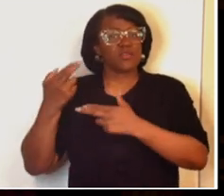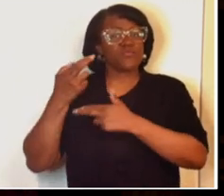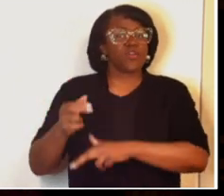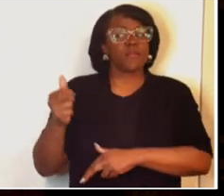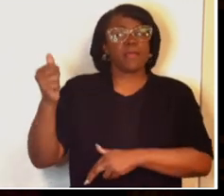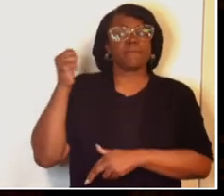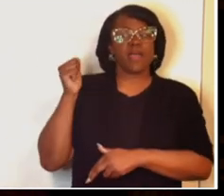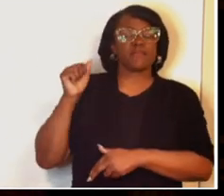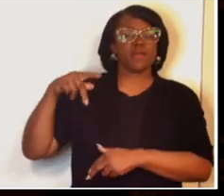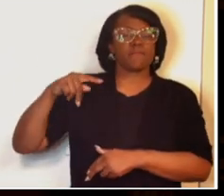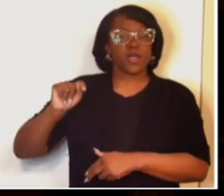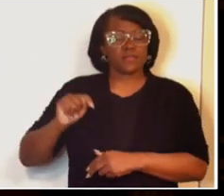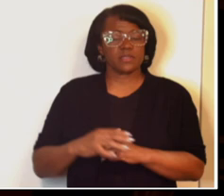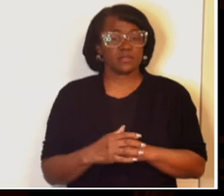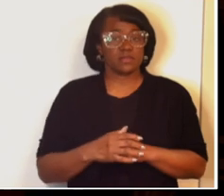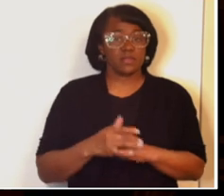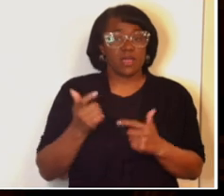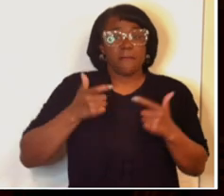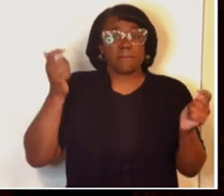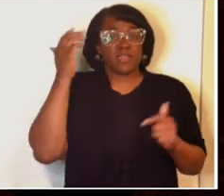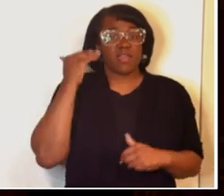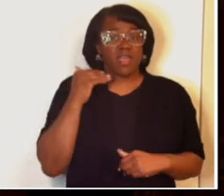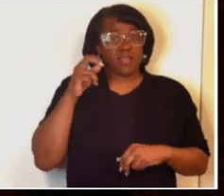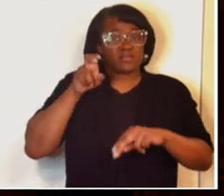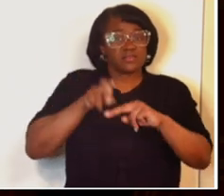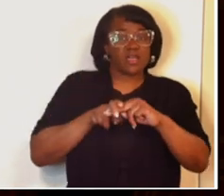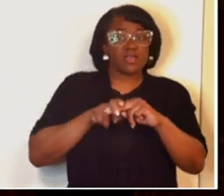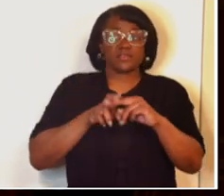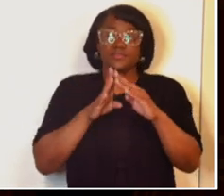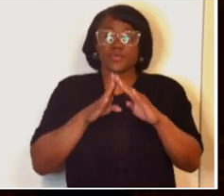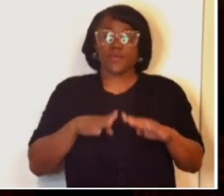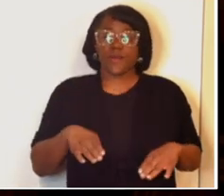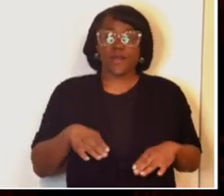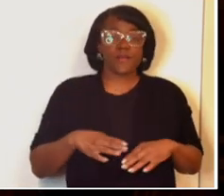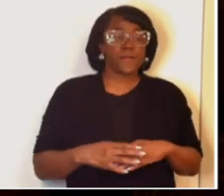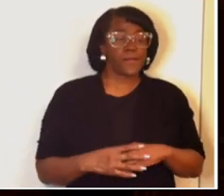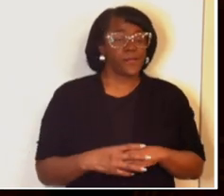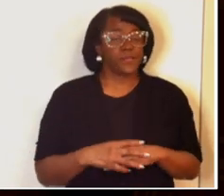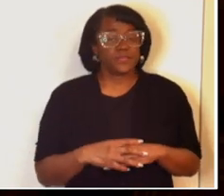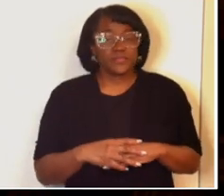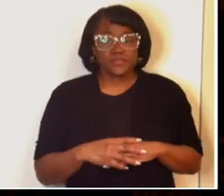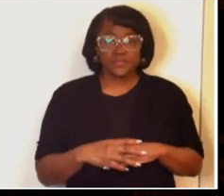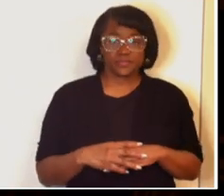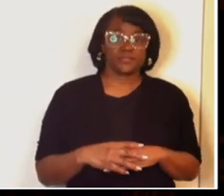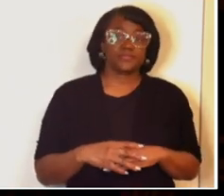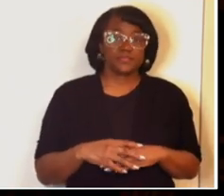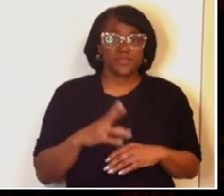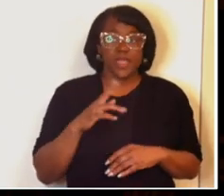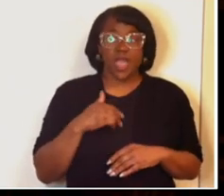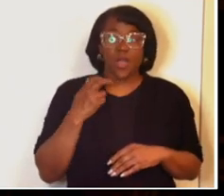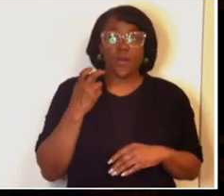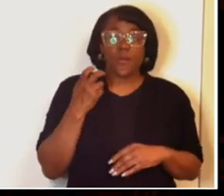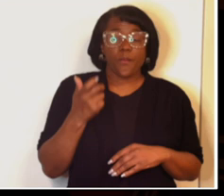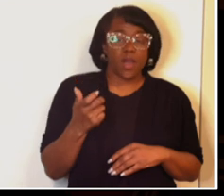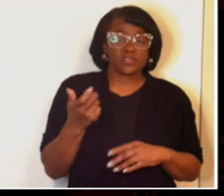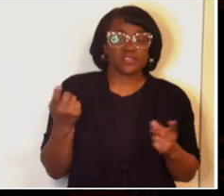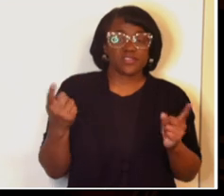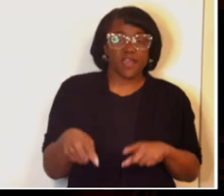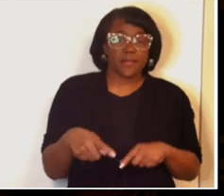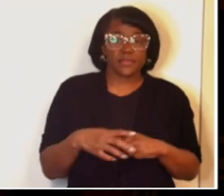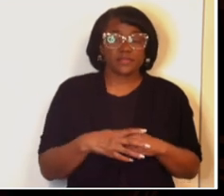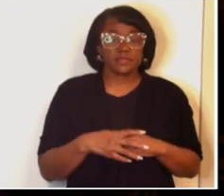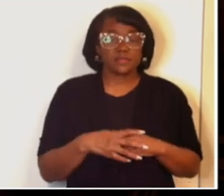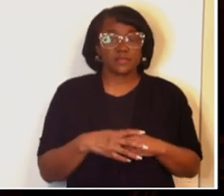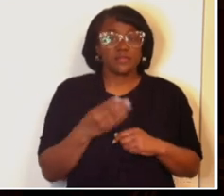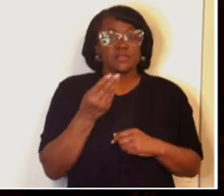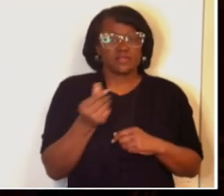apartment. Big Head sat at the dining table quietly with a solemn face and watched this unfold.